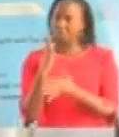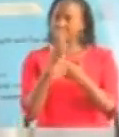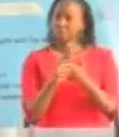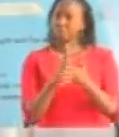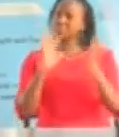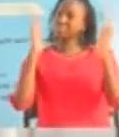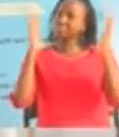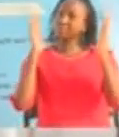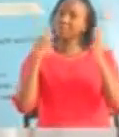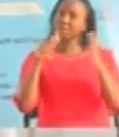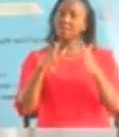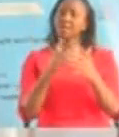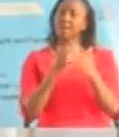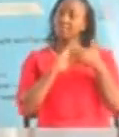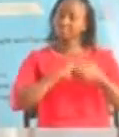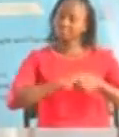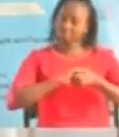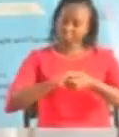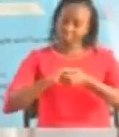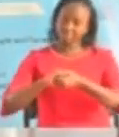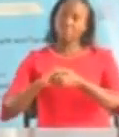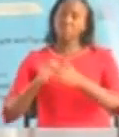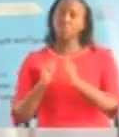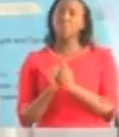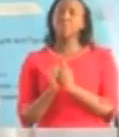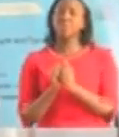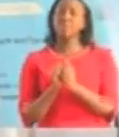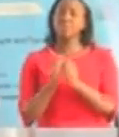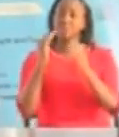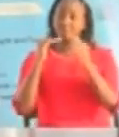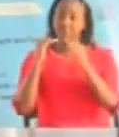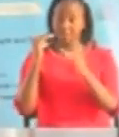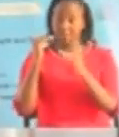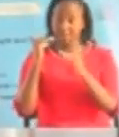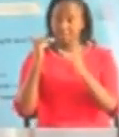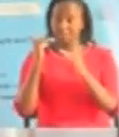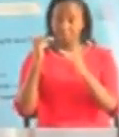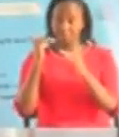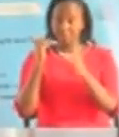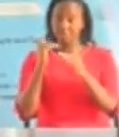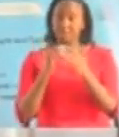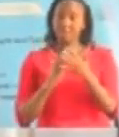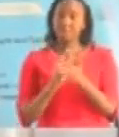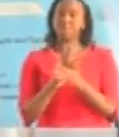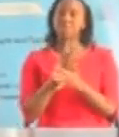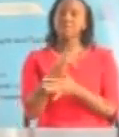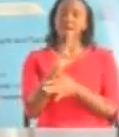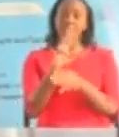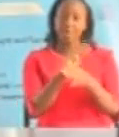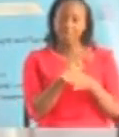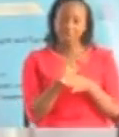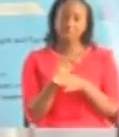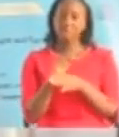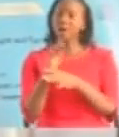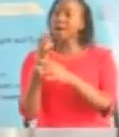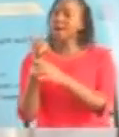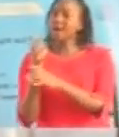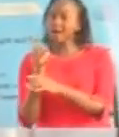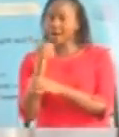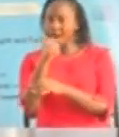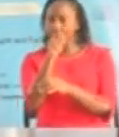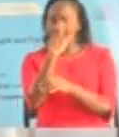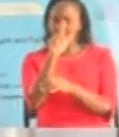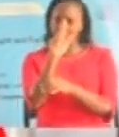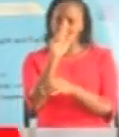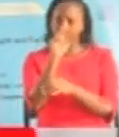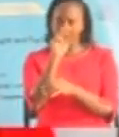valued engagement with the university through mentorship of students, provision of scholarships and internships.